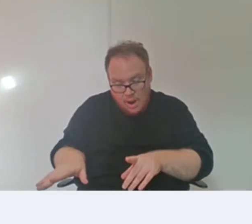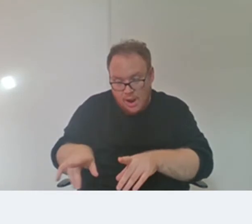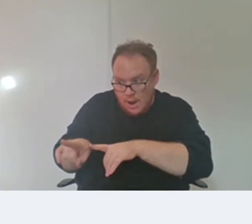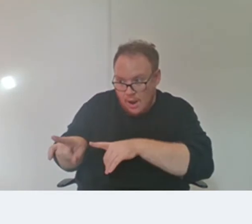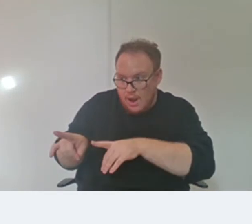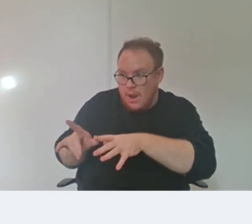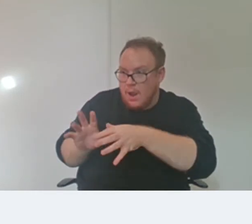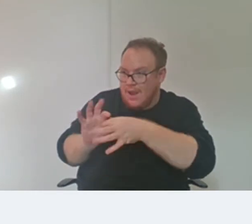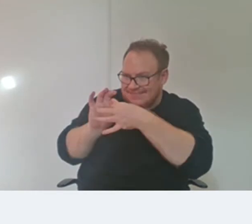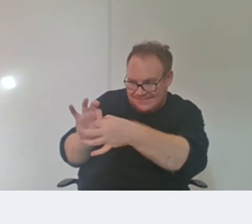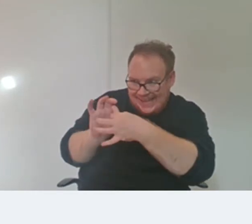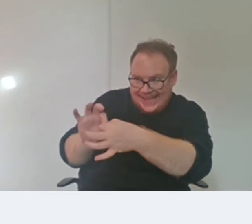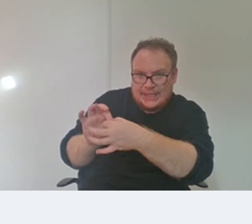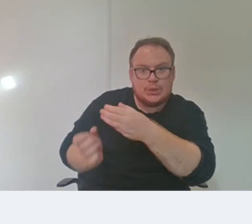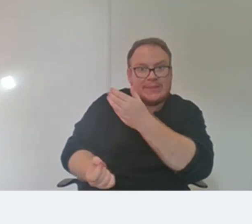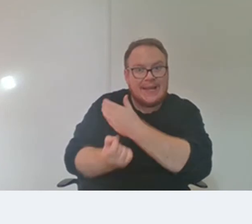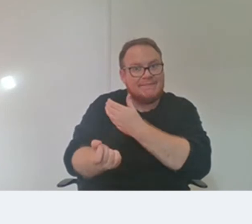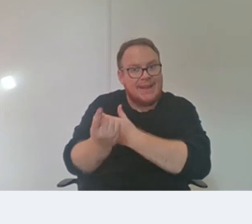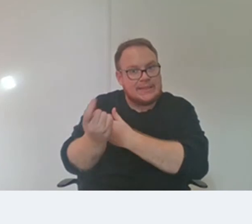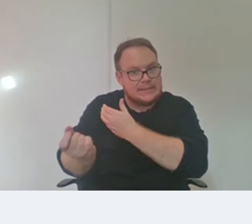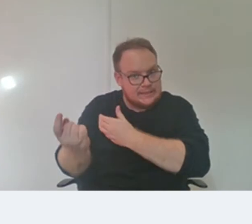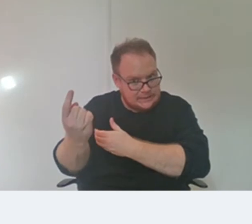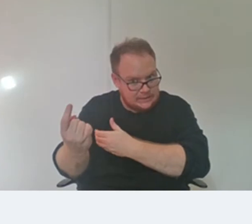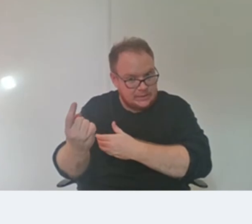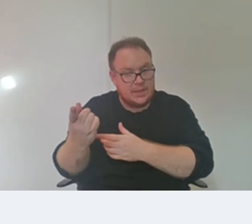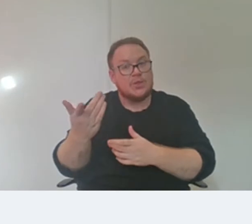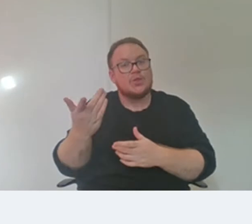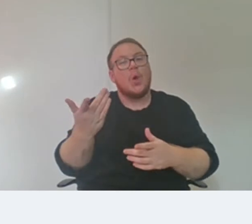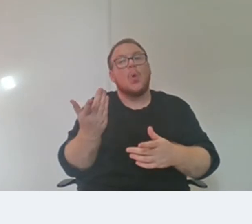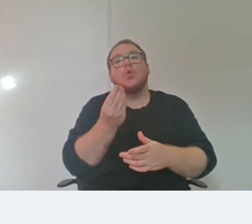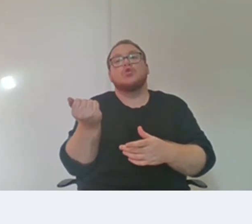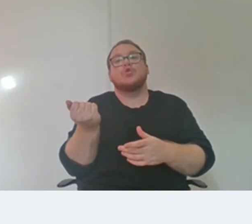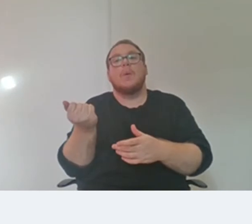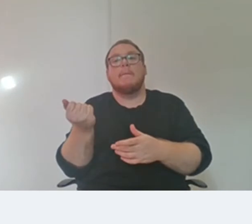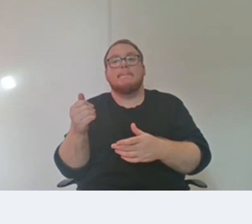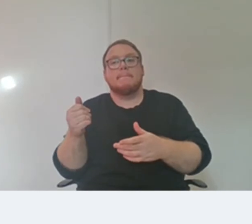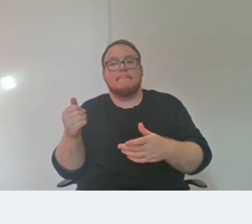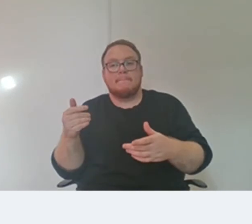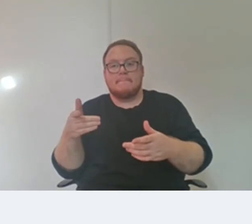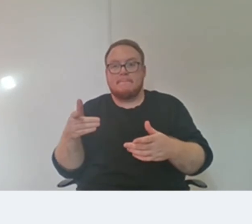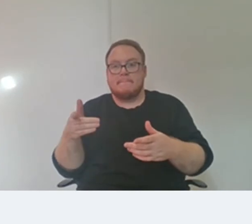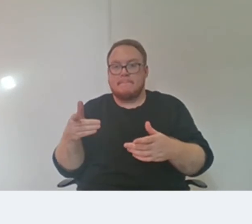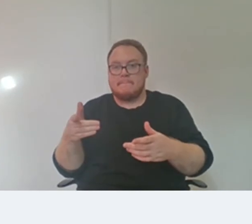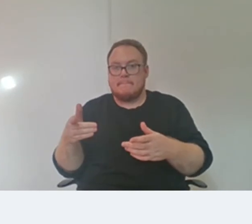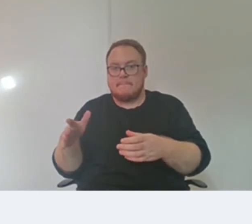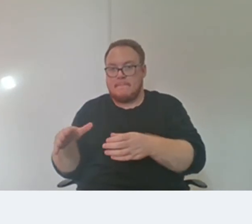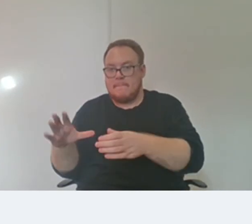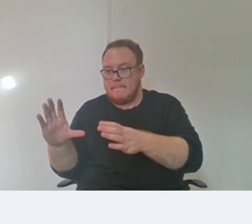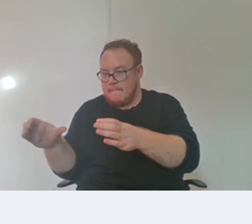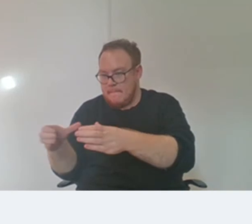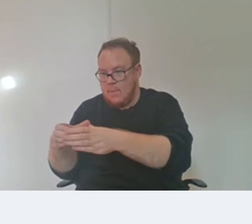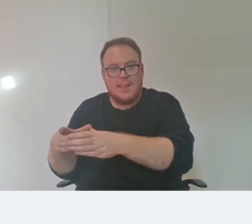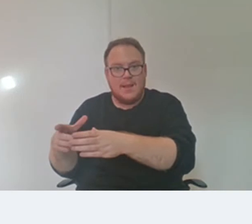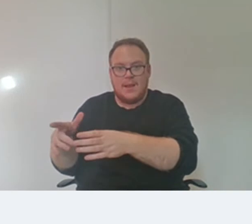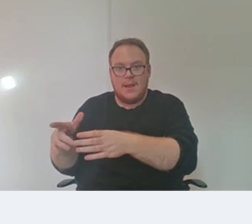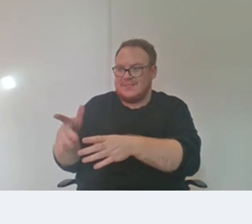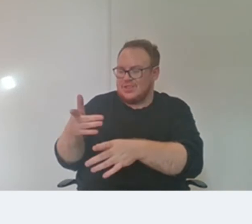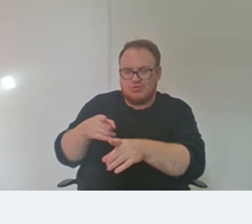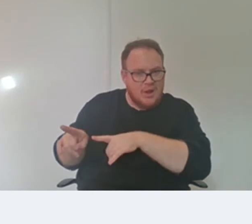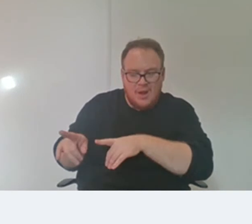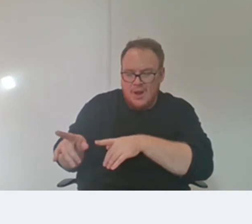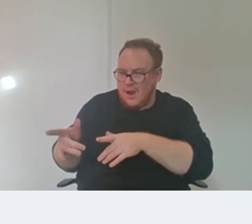and we have tried to target some certain hard to hit population groups. and we'll continue to do that. And I know certainly I've had a